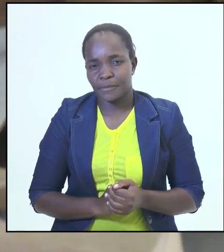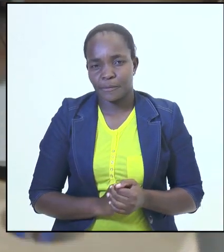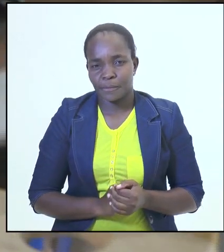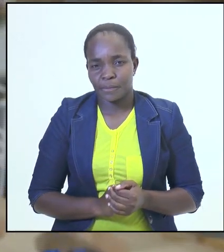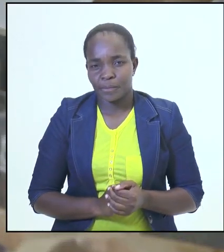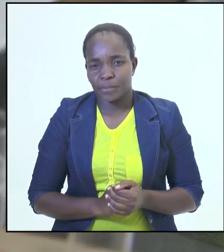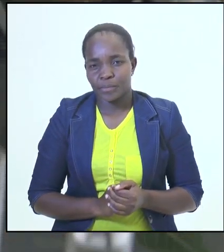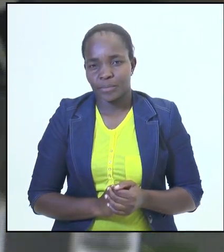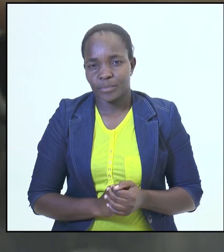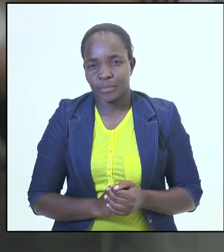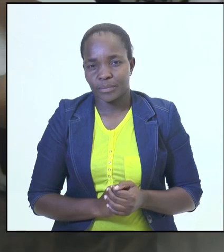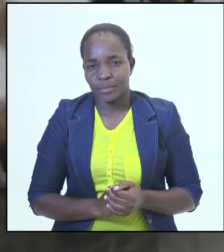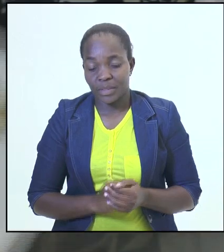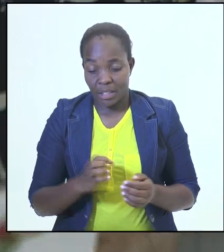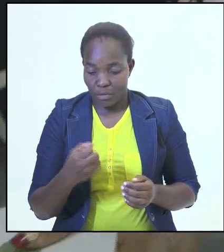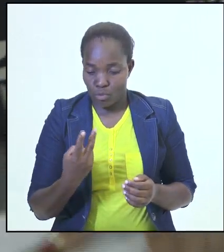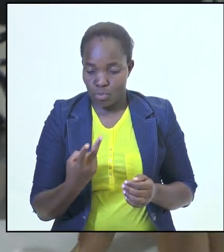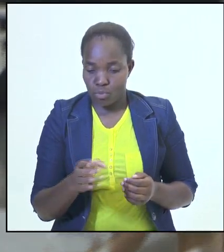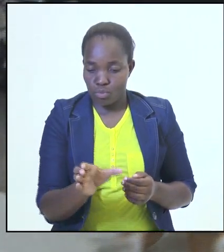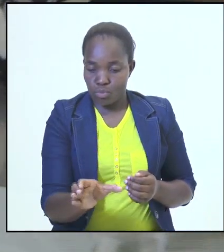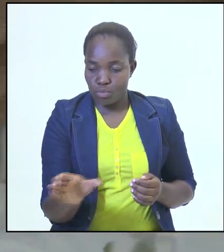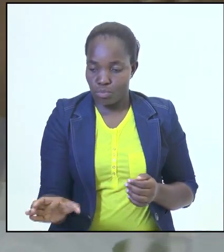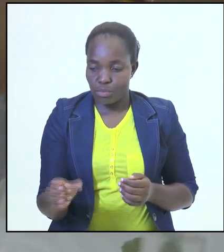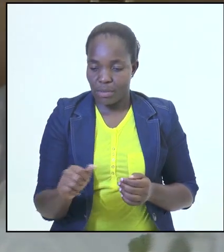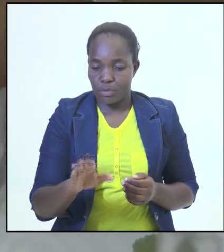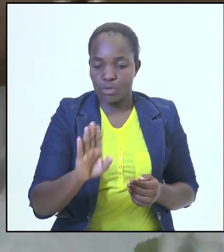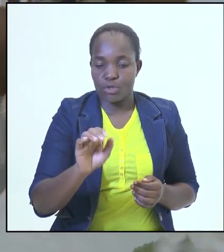two tiles which I've marked A